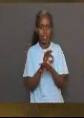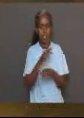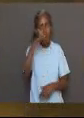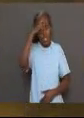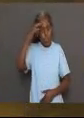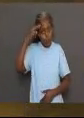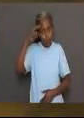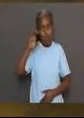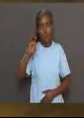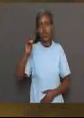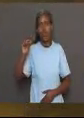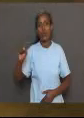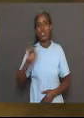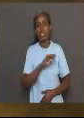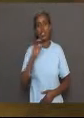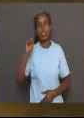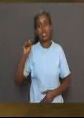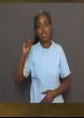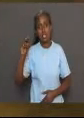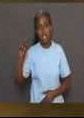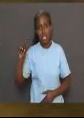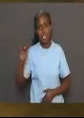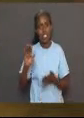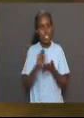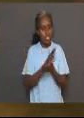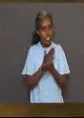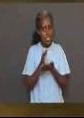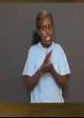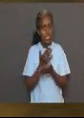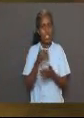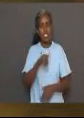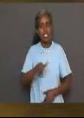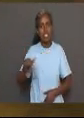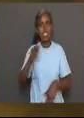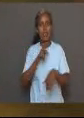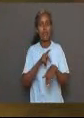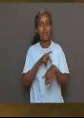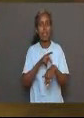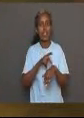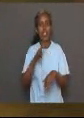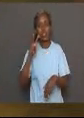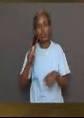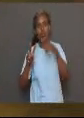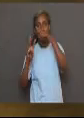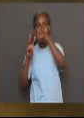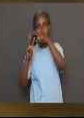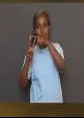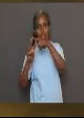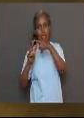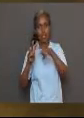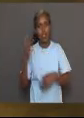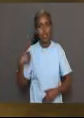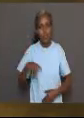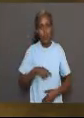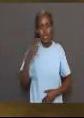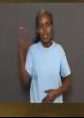Because cosine and sine share the same period 2 pi, we can